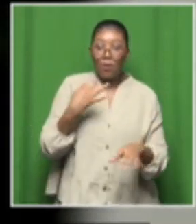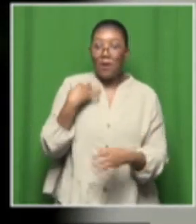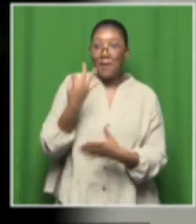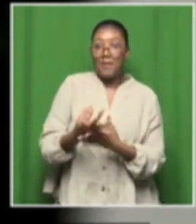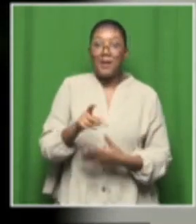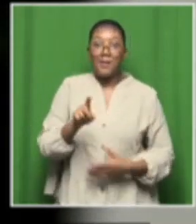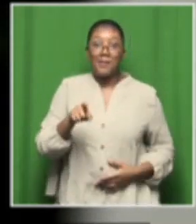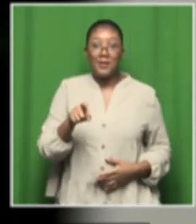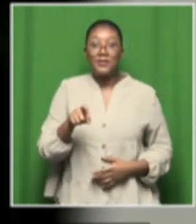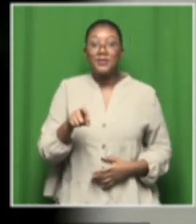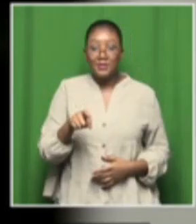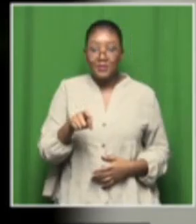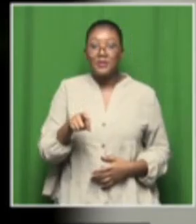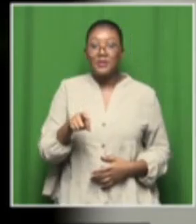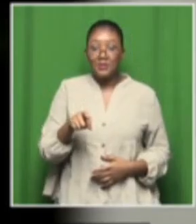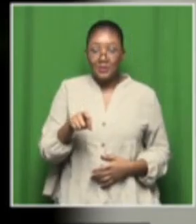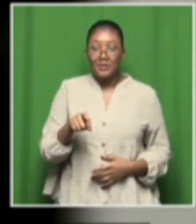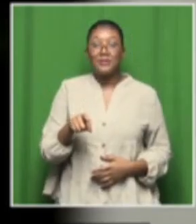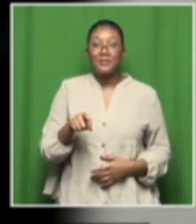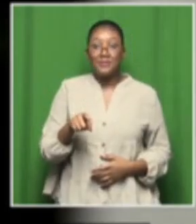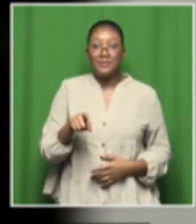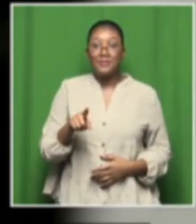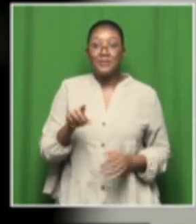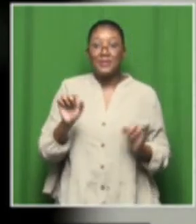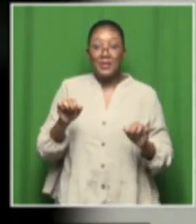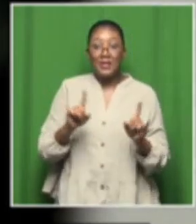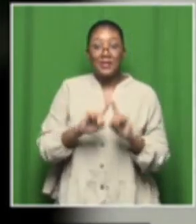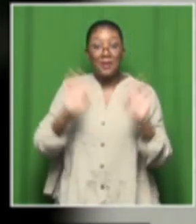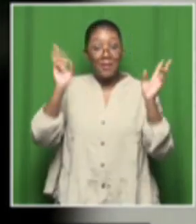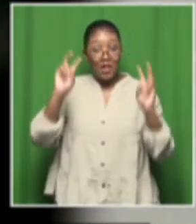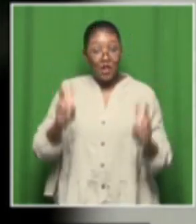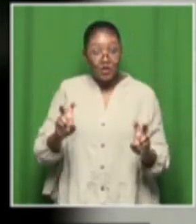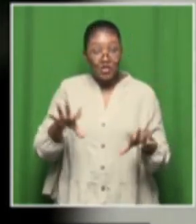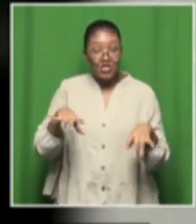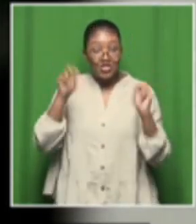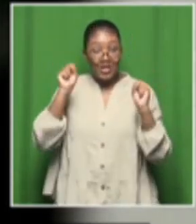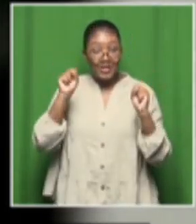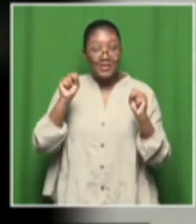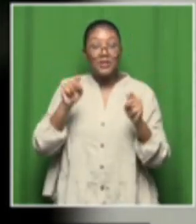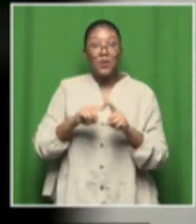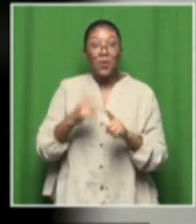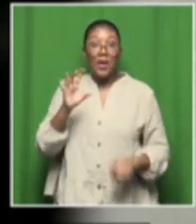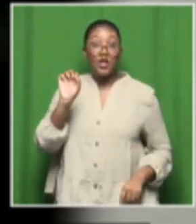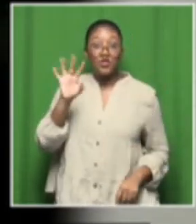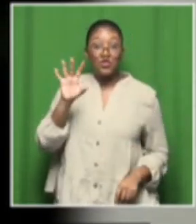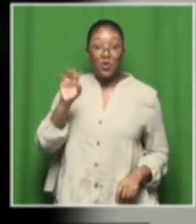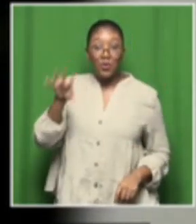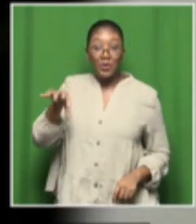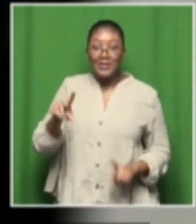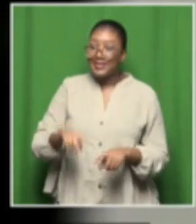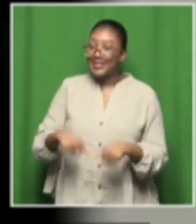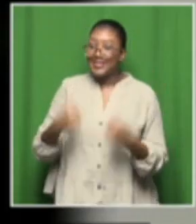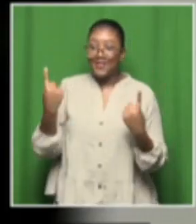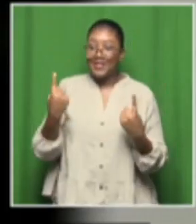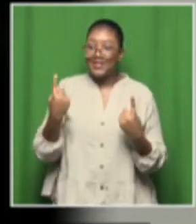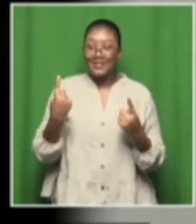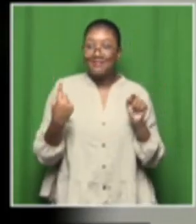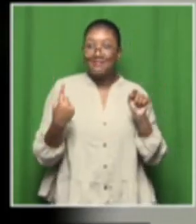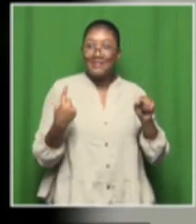same time, the load shedding that occurs in, say, Soweto is very different to maybe the load shedding that happens